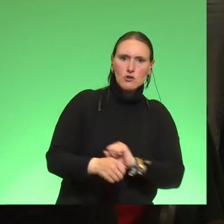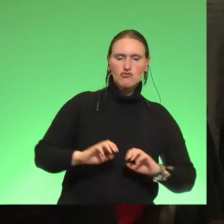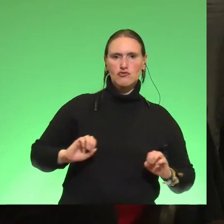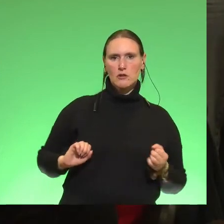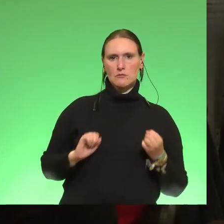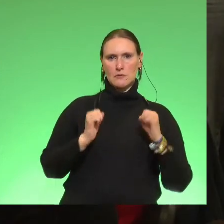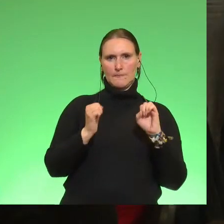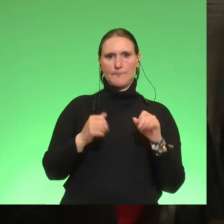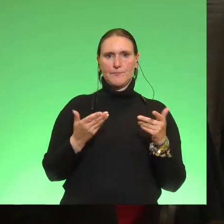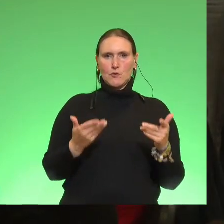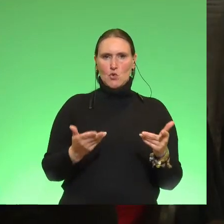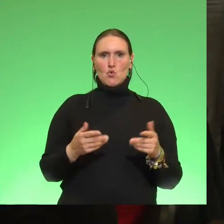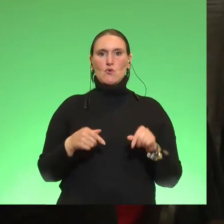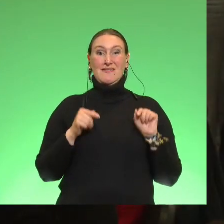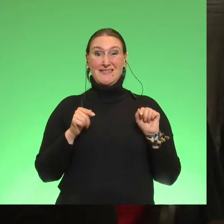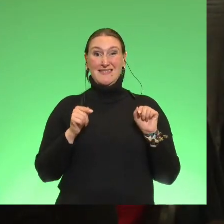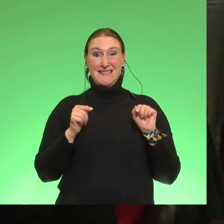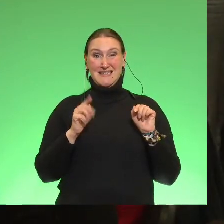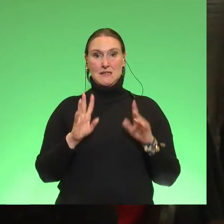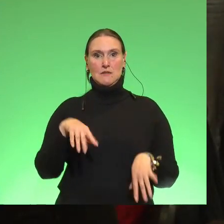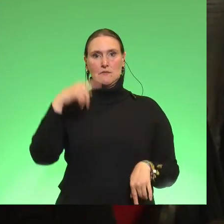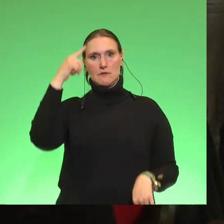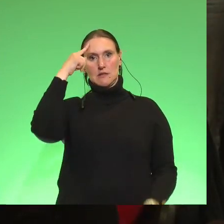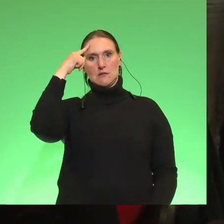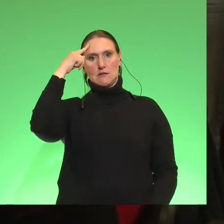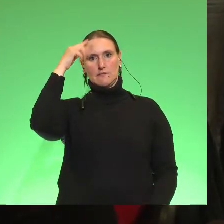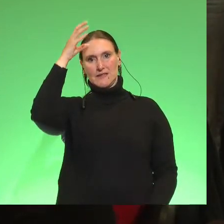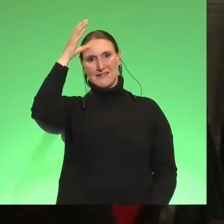step in changing this mindset.